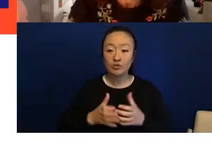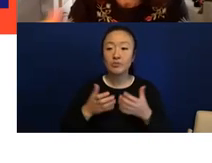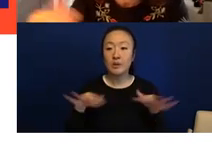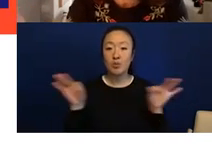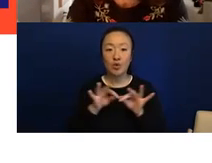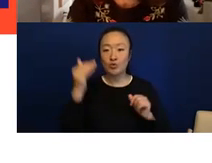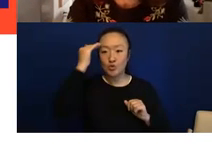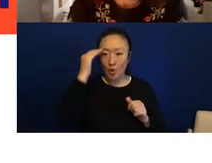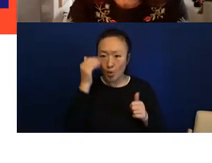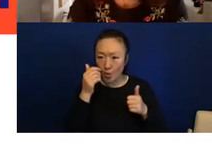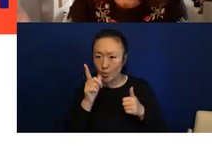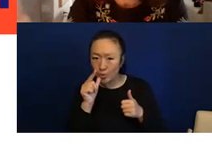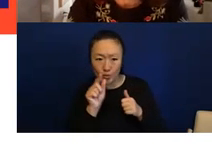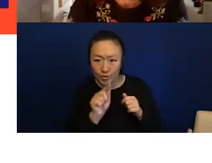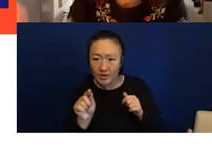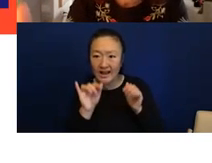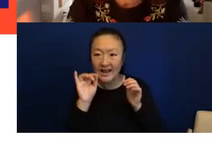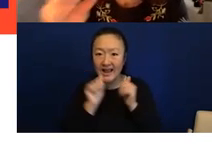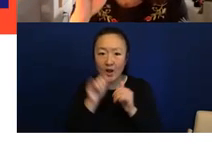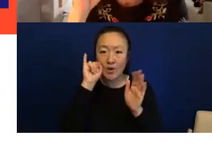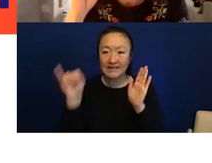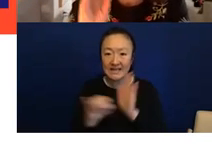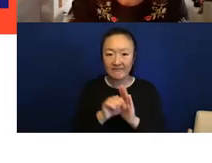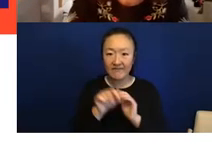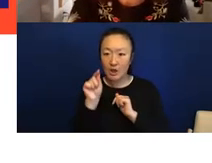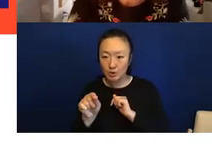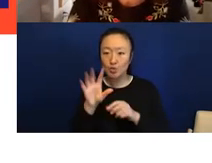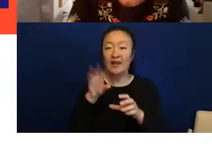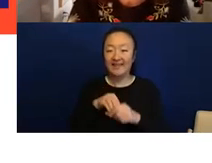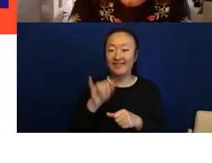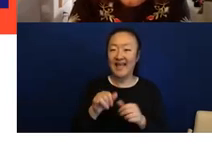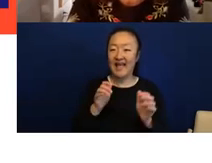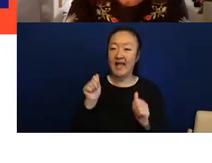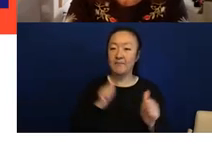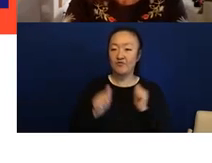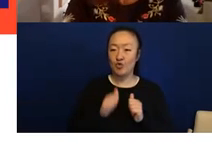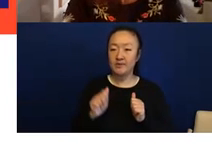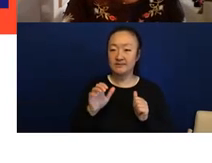are and how we can identify you in that performance clip. Okay, very important.